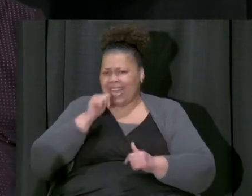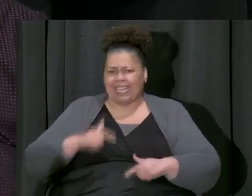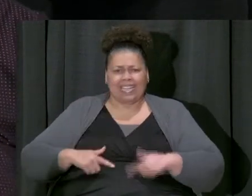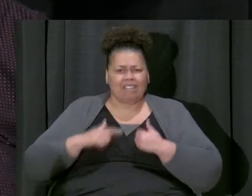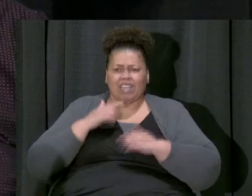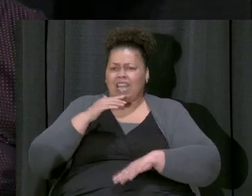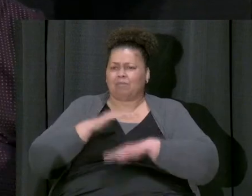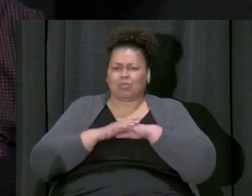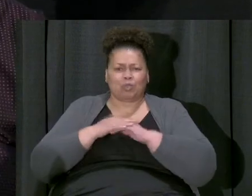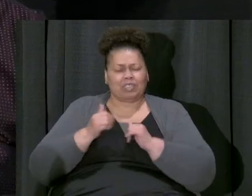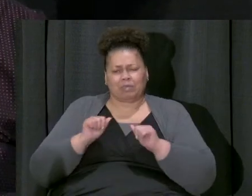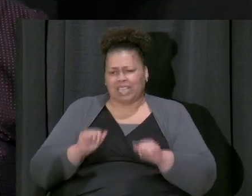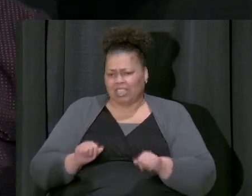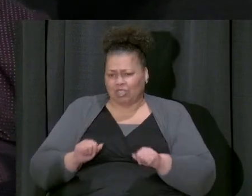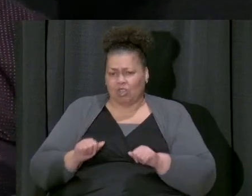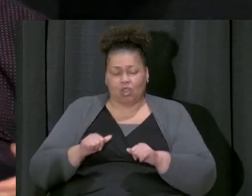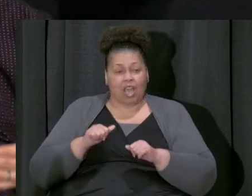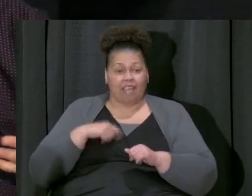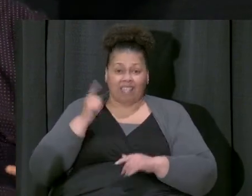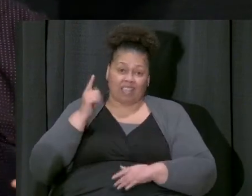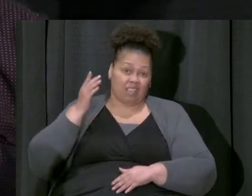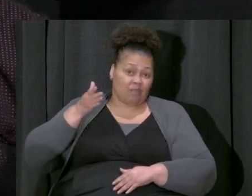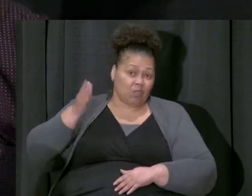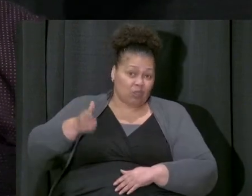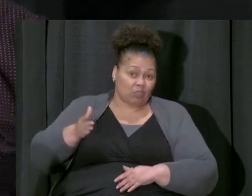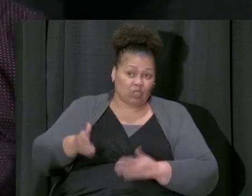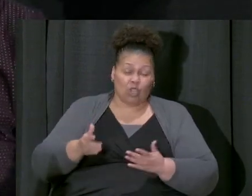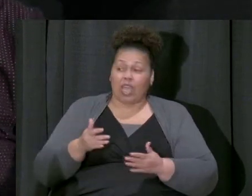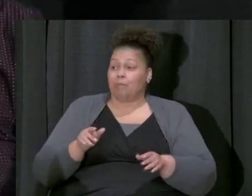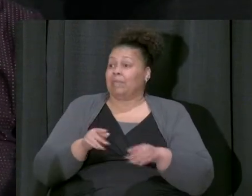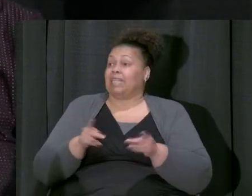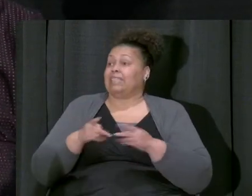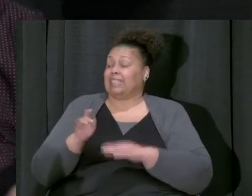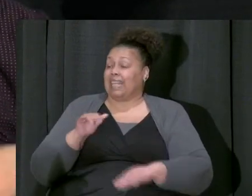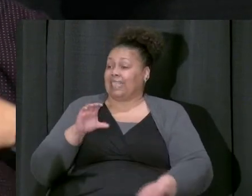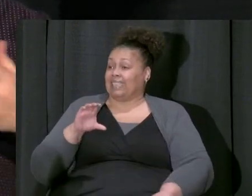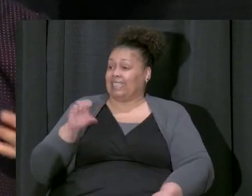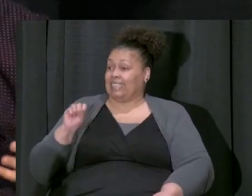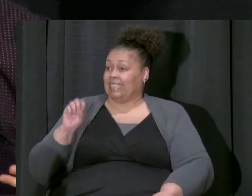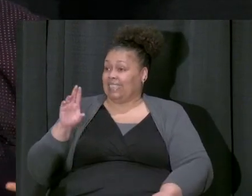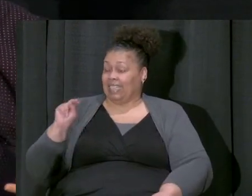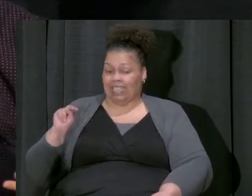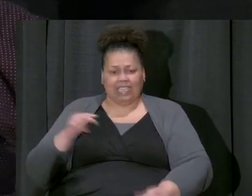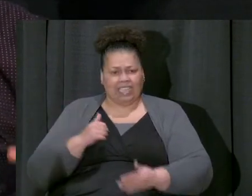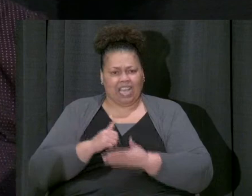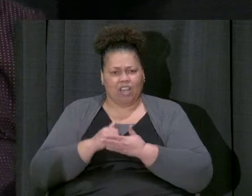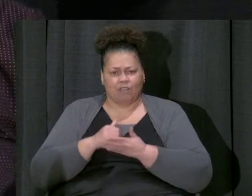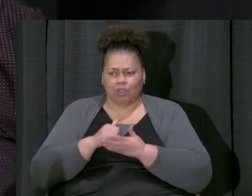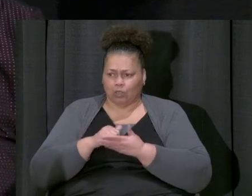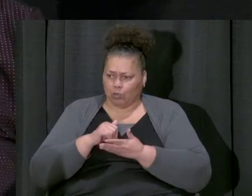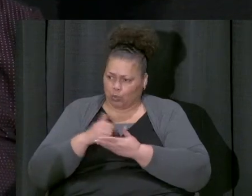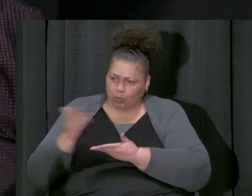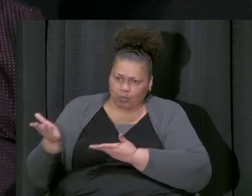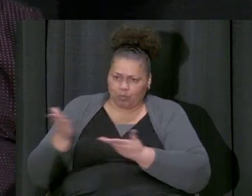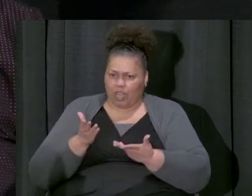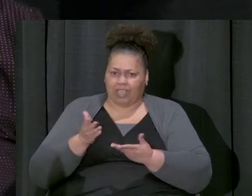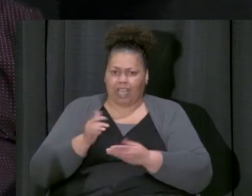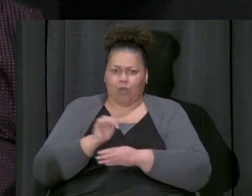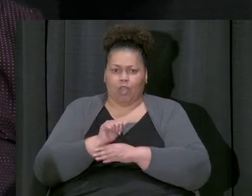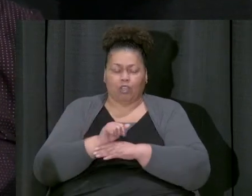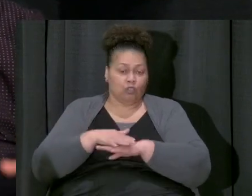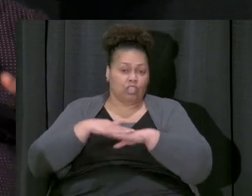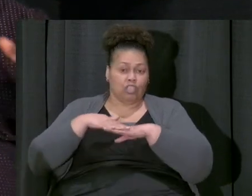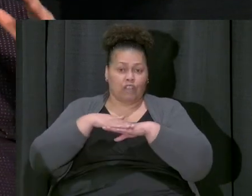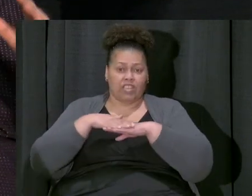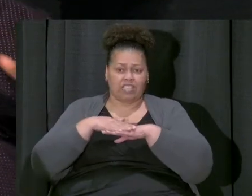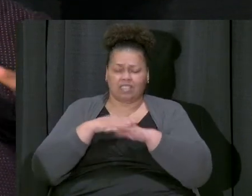makes this type of, you know, the Future of Interface Workshop and things like CSUN so helpful, is to surface some of that work. But I think we definitely